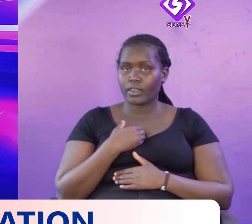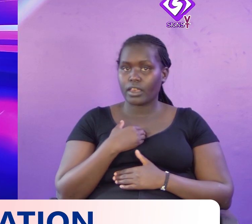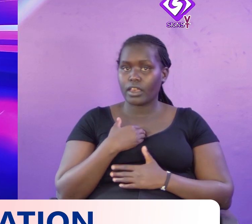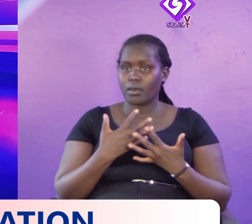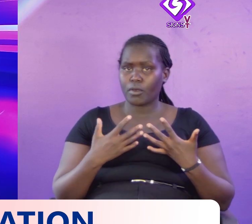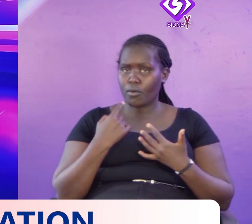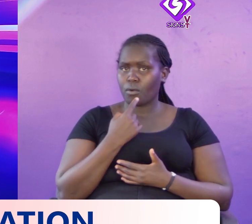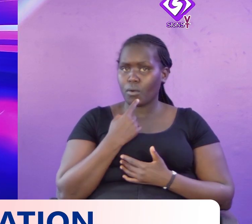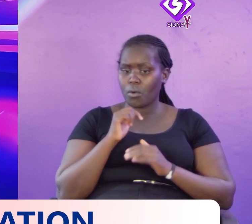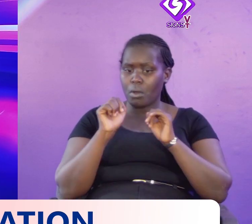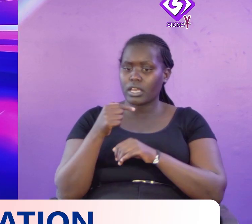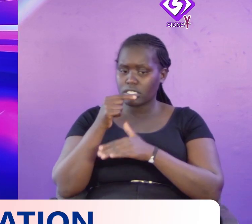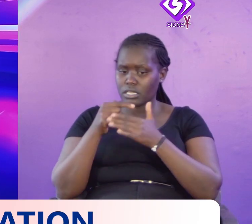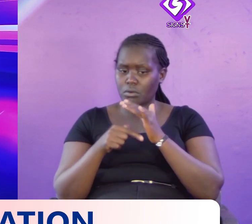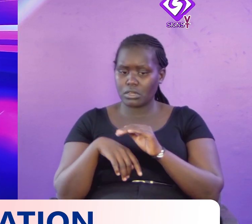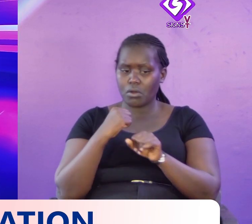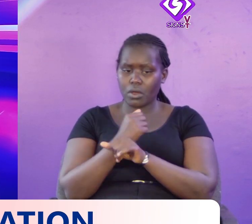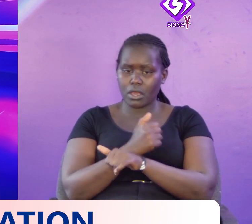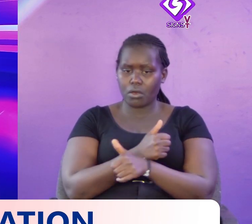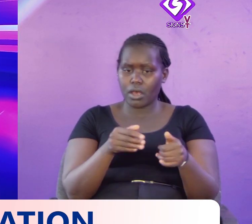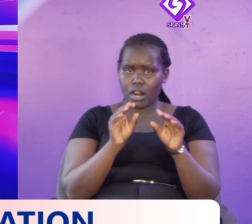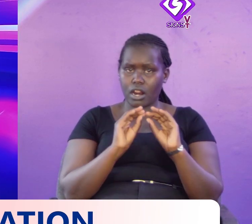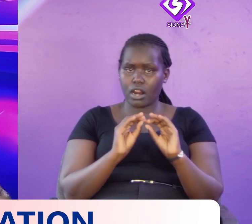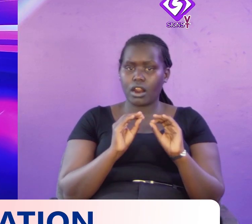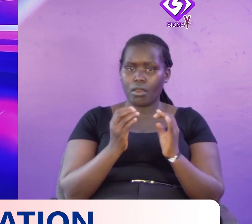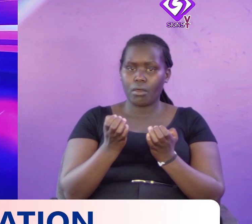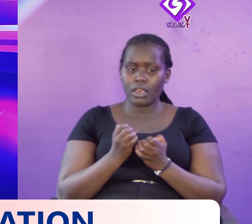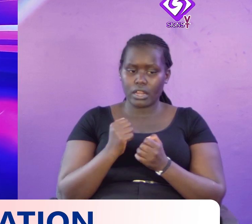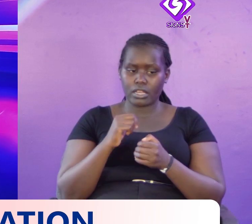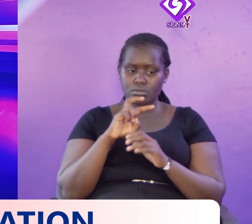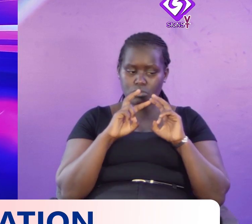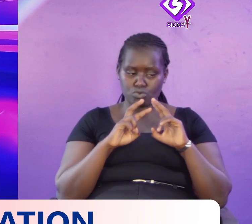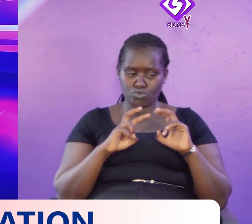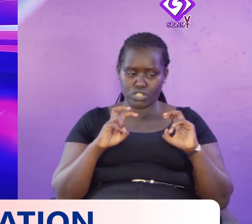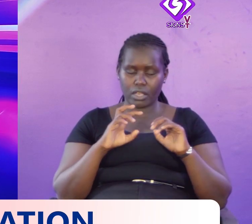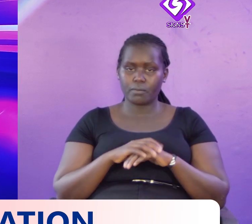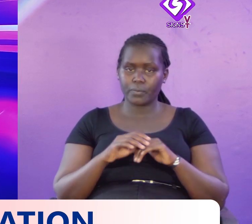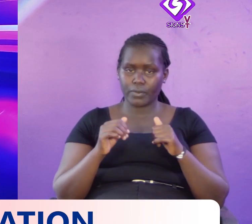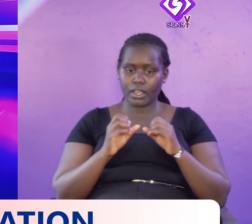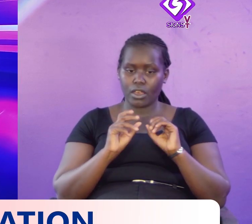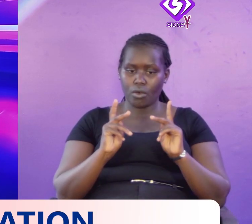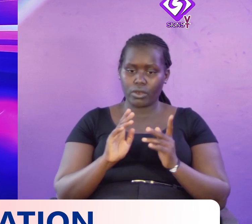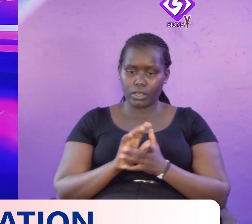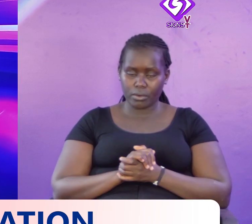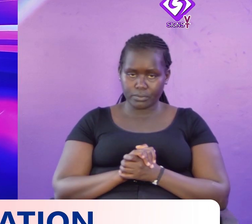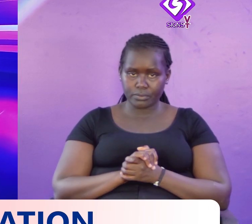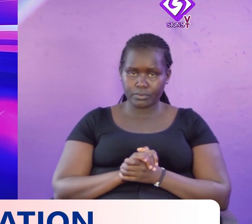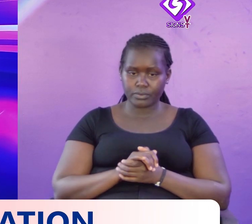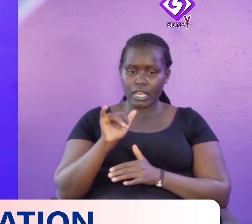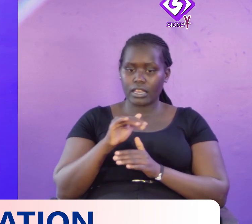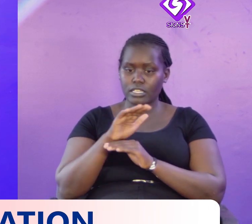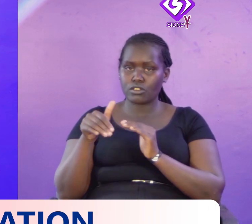would say are not doing right. He needs to check. Okay. Yes. Well said. That's